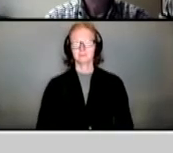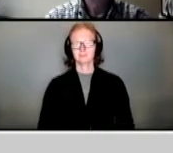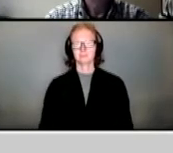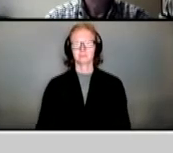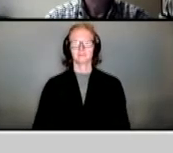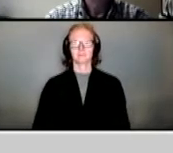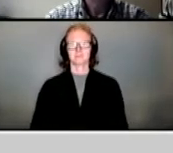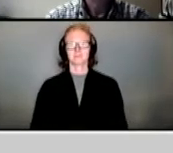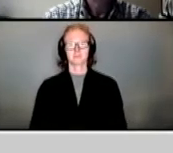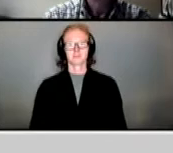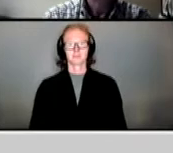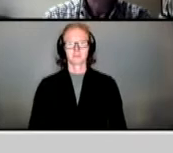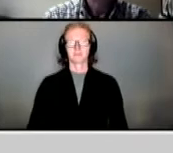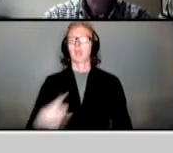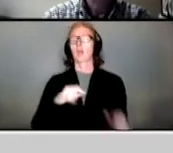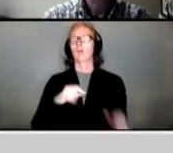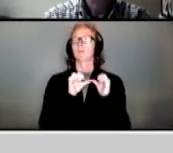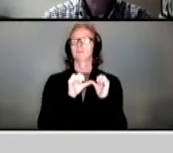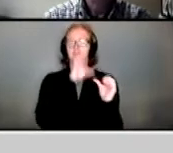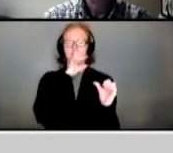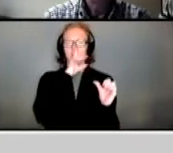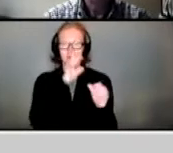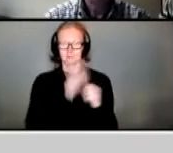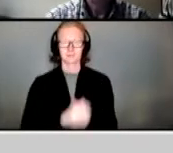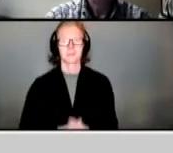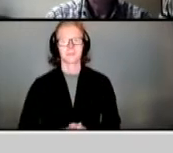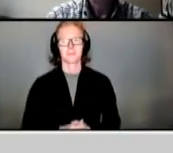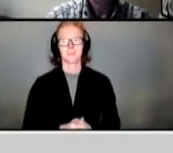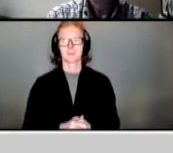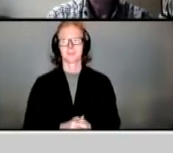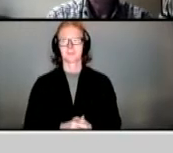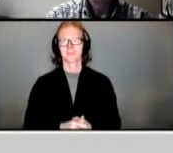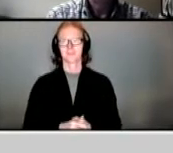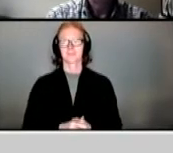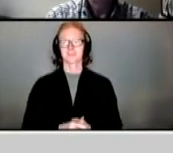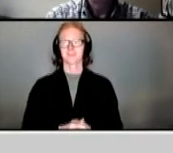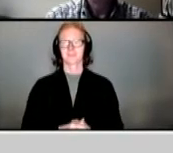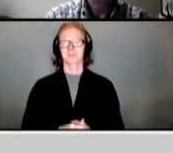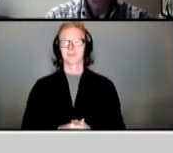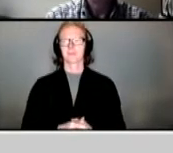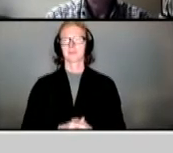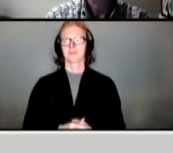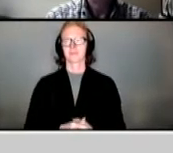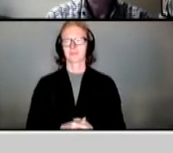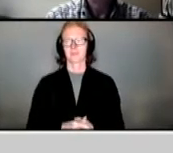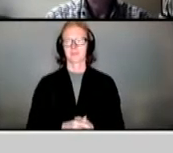And I'll just go on while he's posting that. But